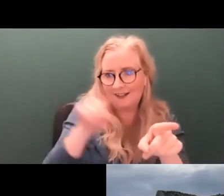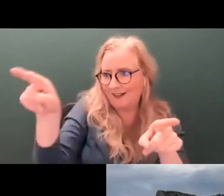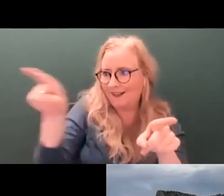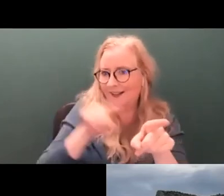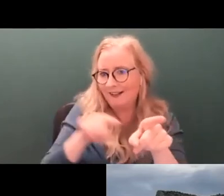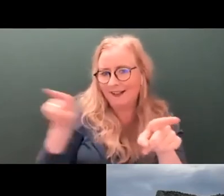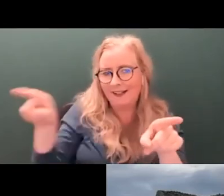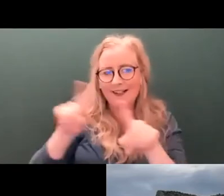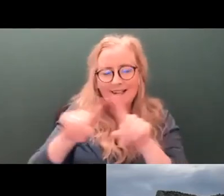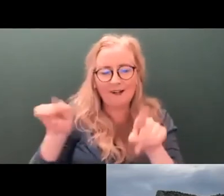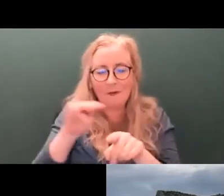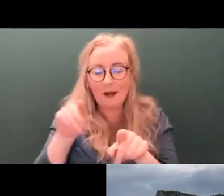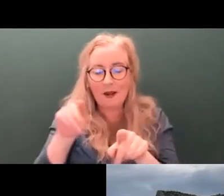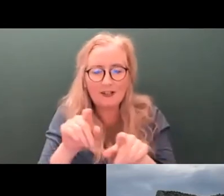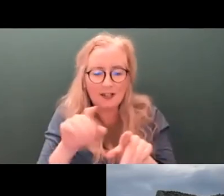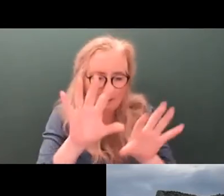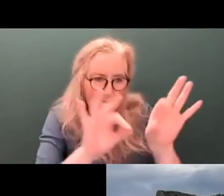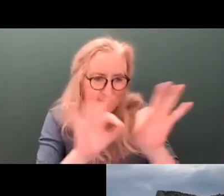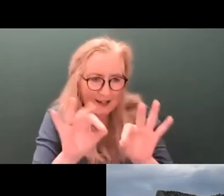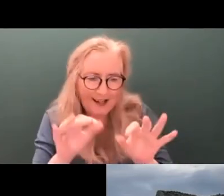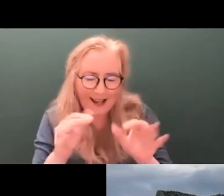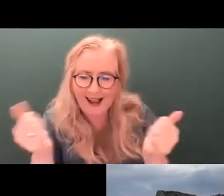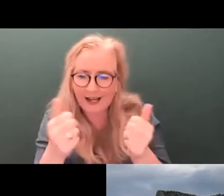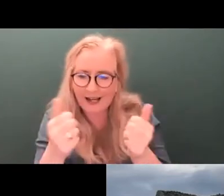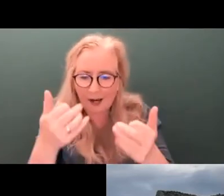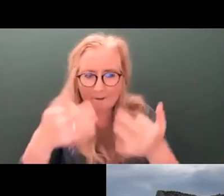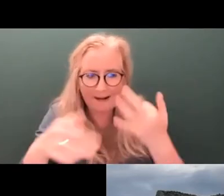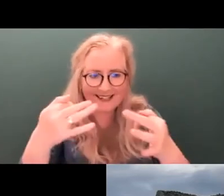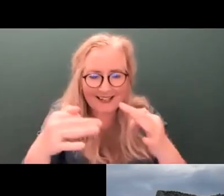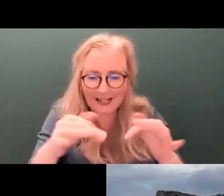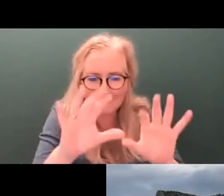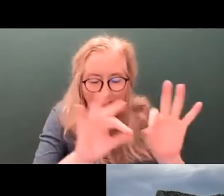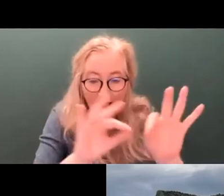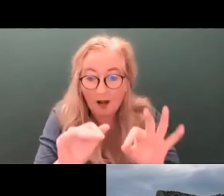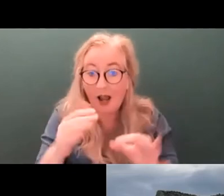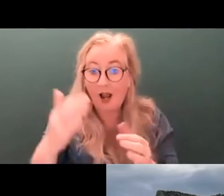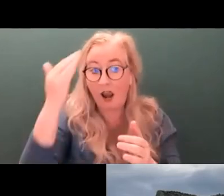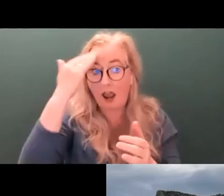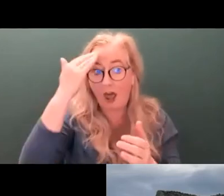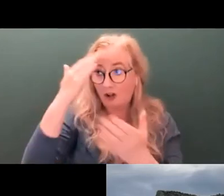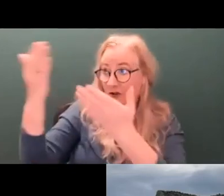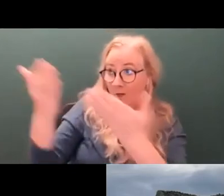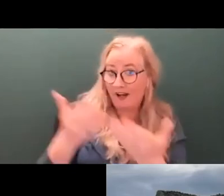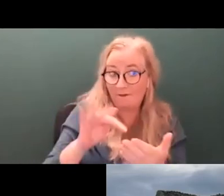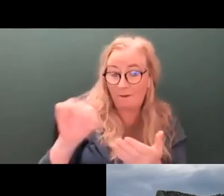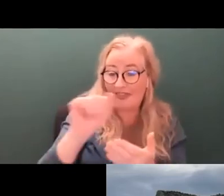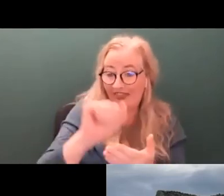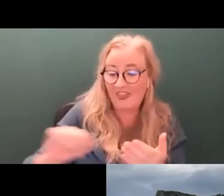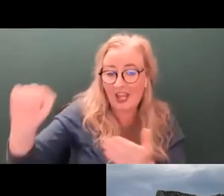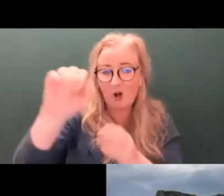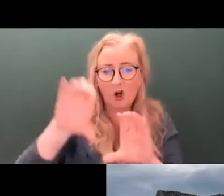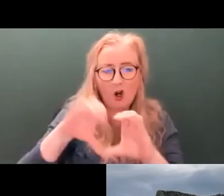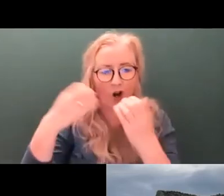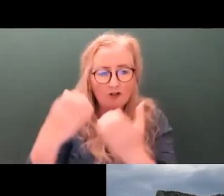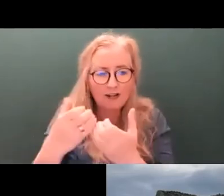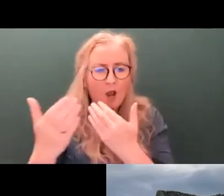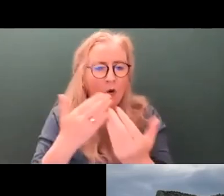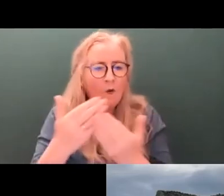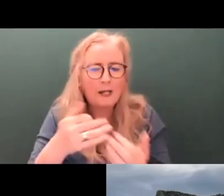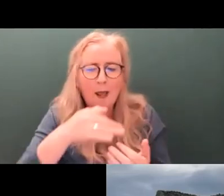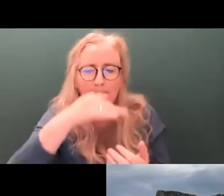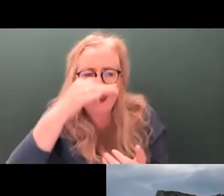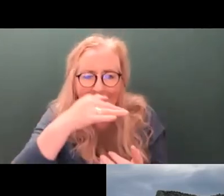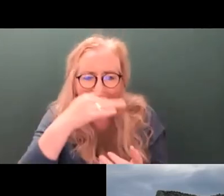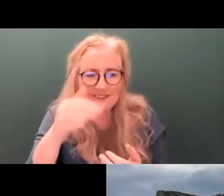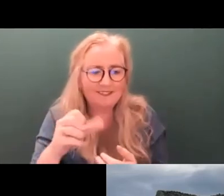to take out any errors and bring their knowledge that they have of their country and maybe some of the uses that these plants or seeds